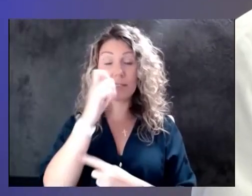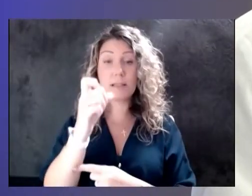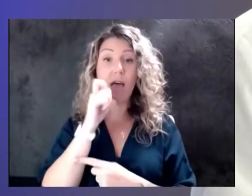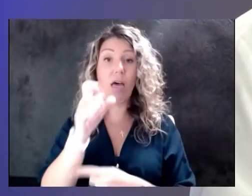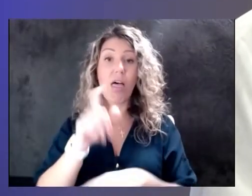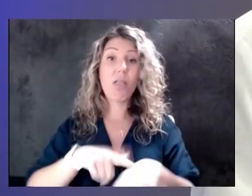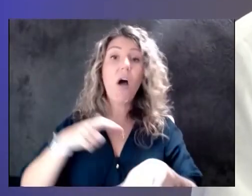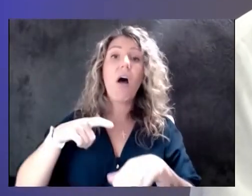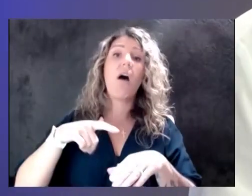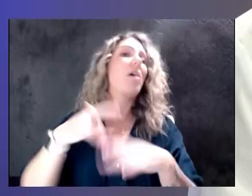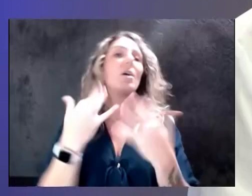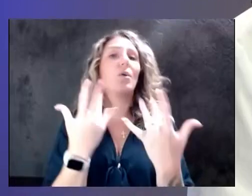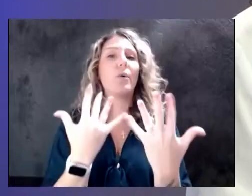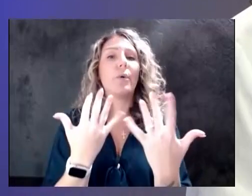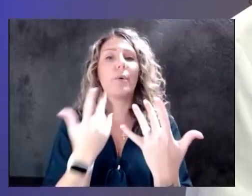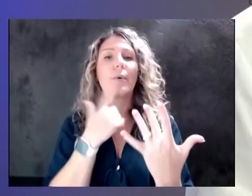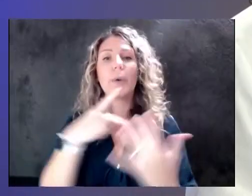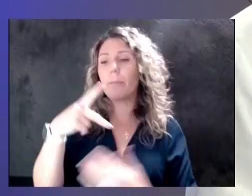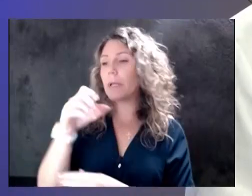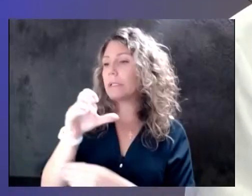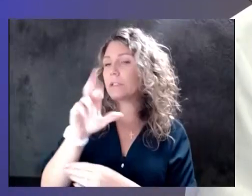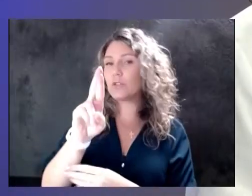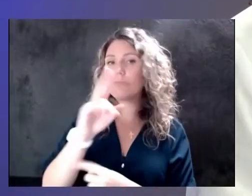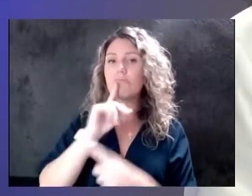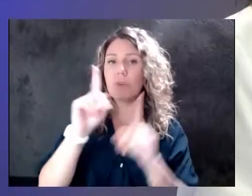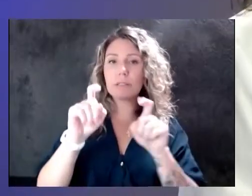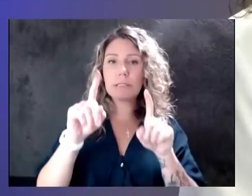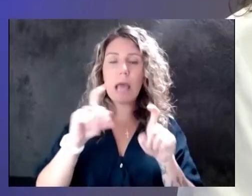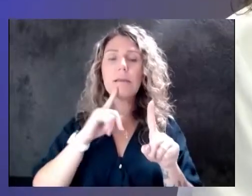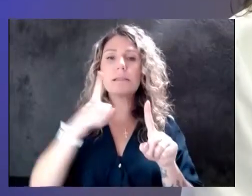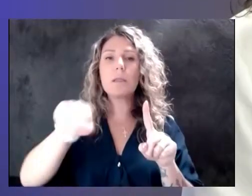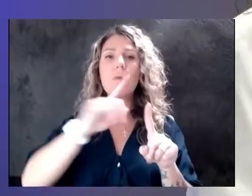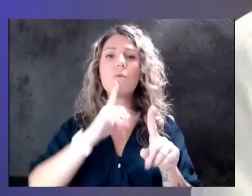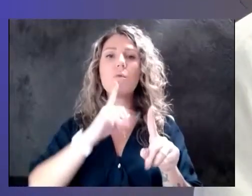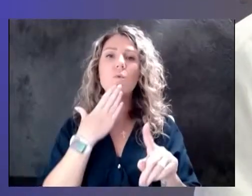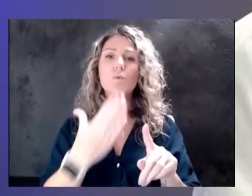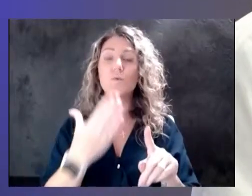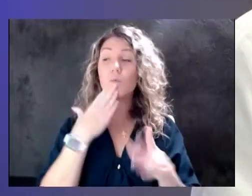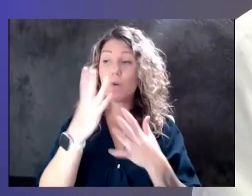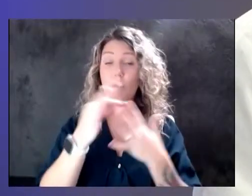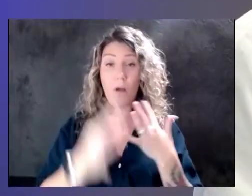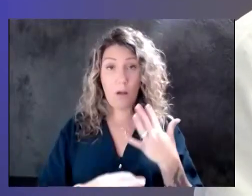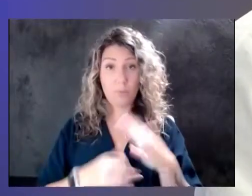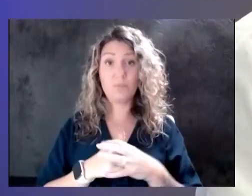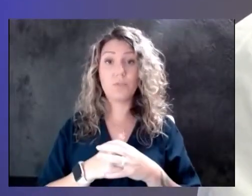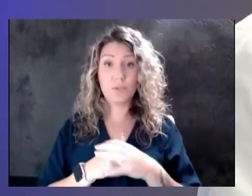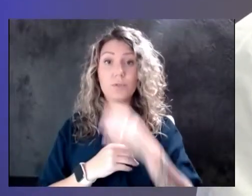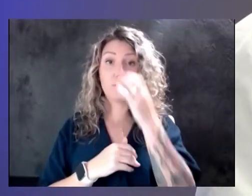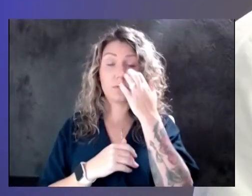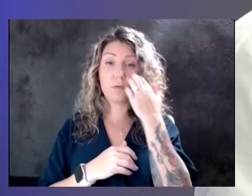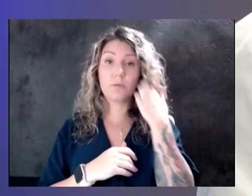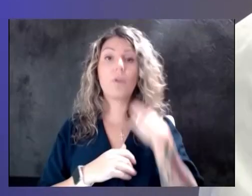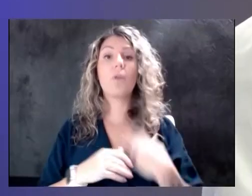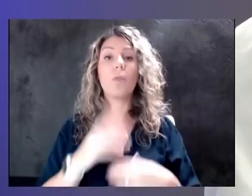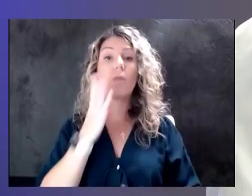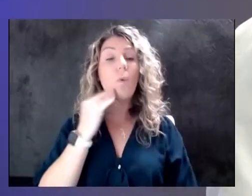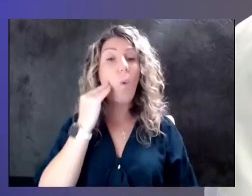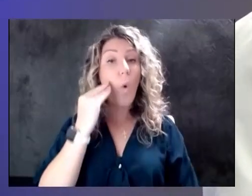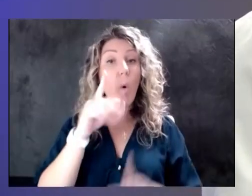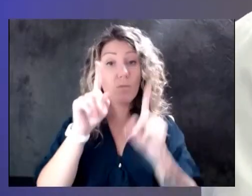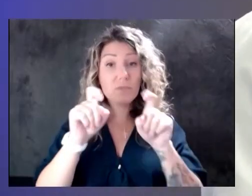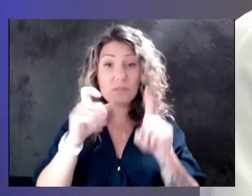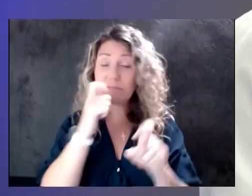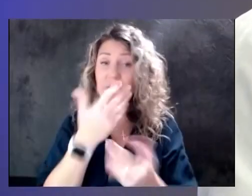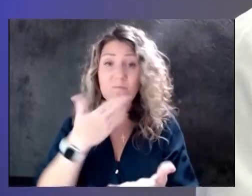that makes PCR-based tests a really good option still. So I think the home test, it's not a bad thing to have on hand. It gives you a really quick